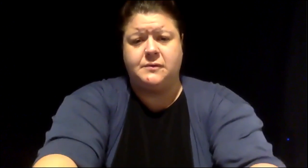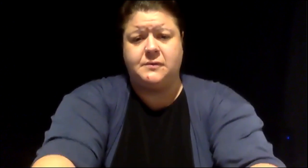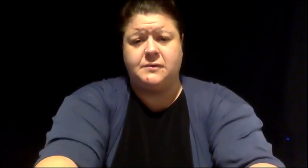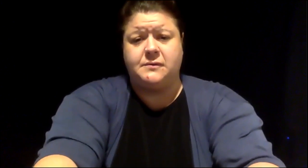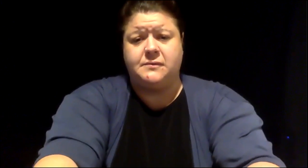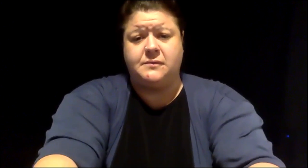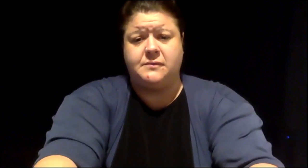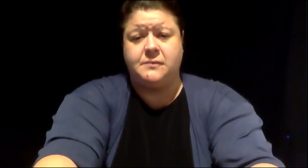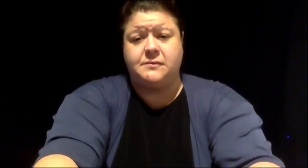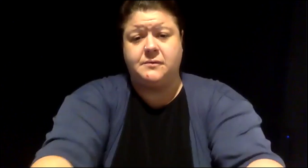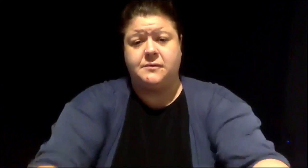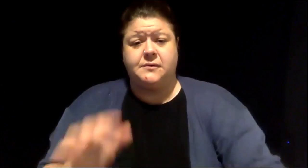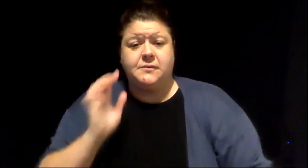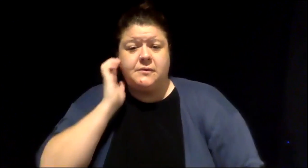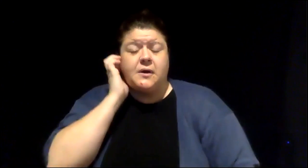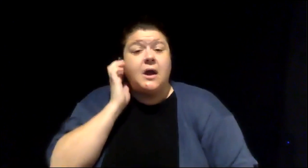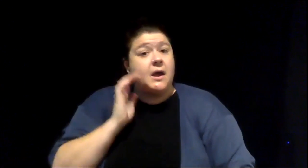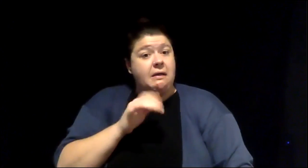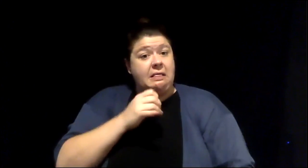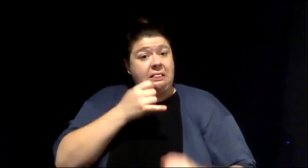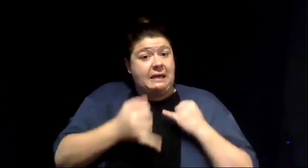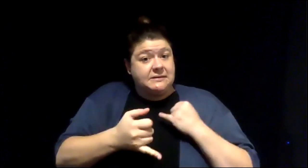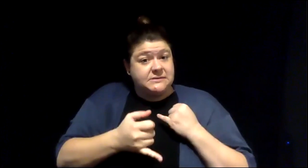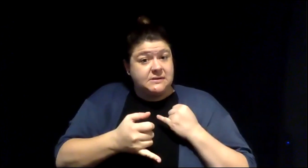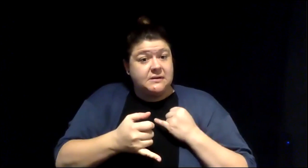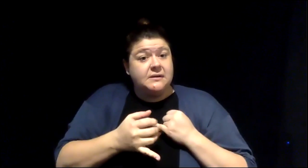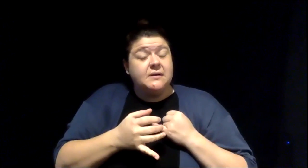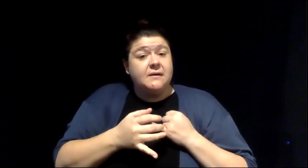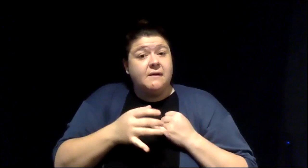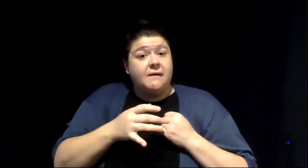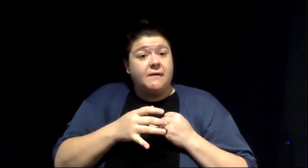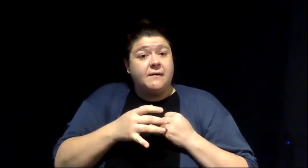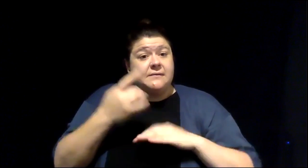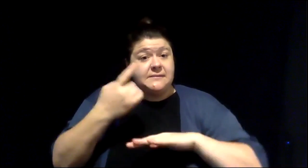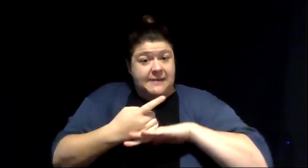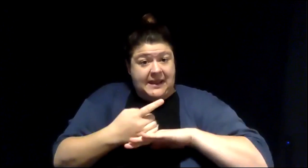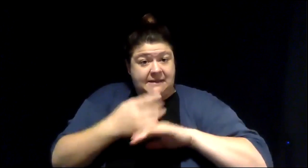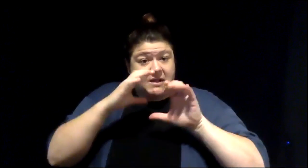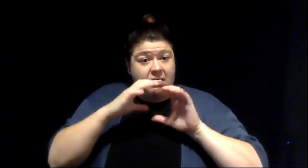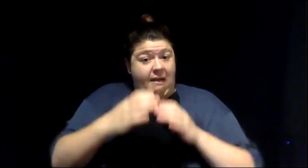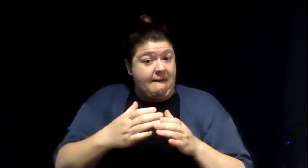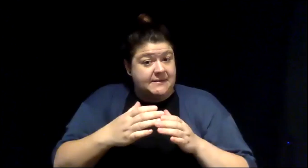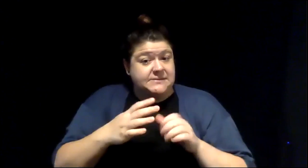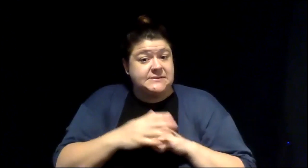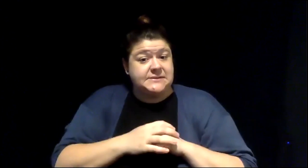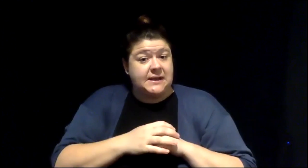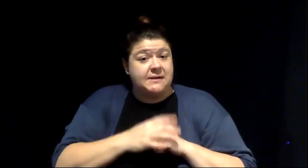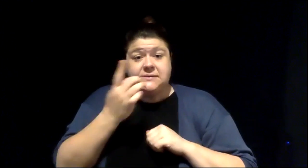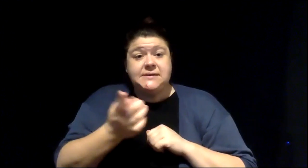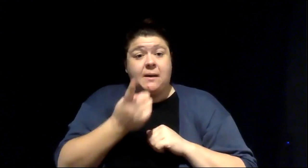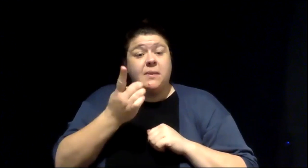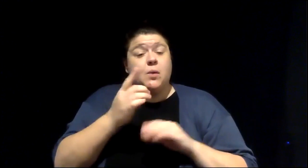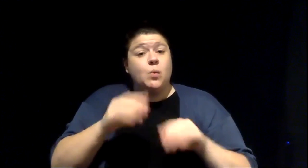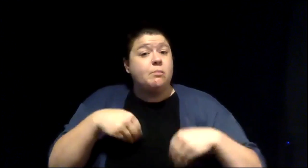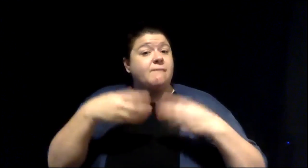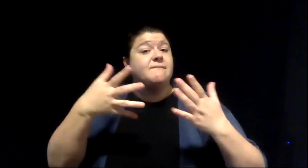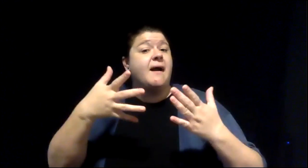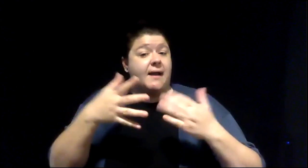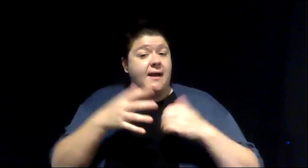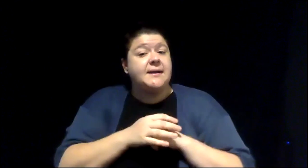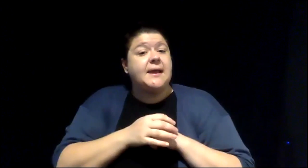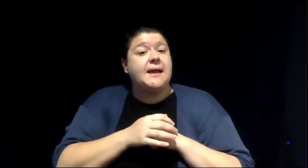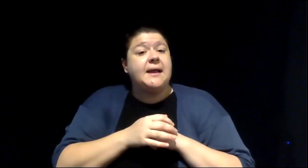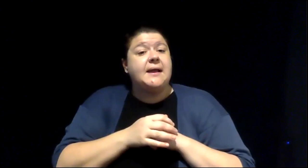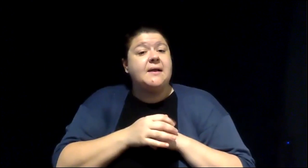Lastly, on the final day of class, this is something that we provide as a service for the students